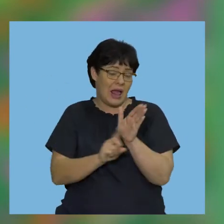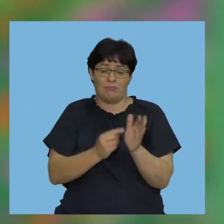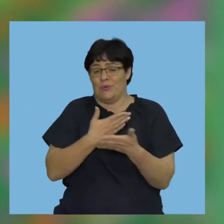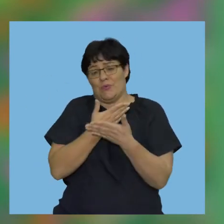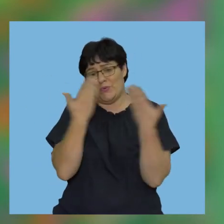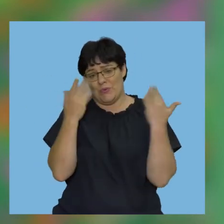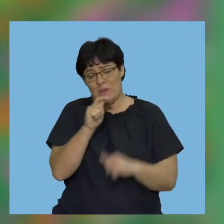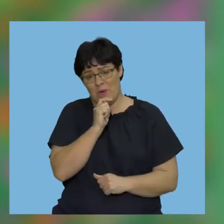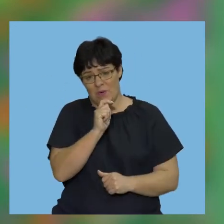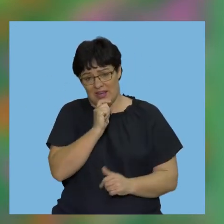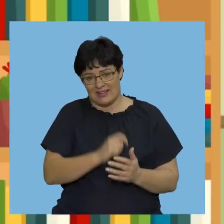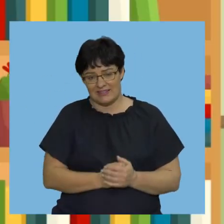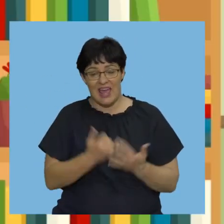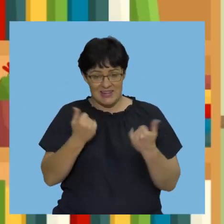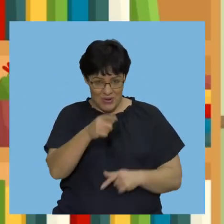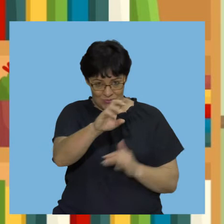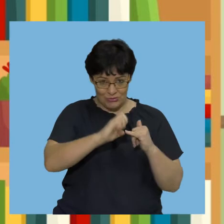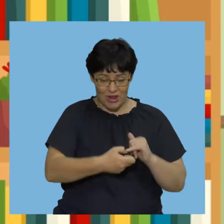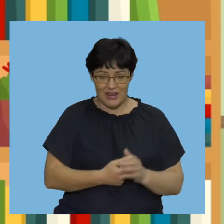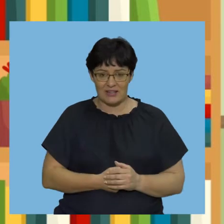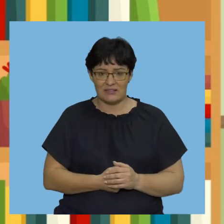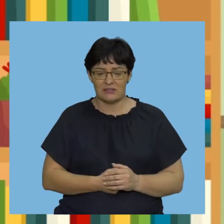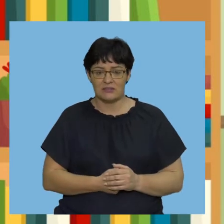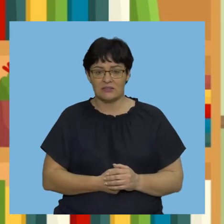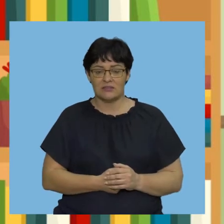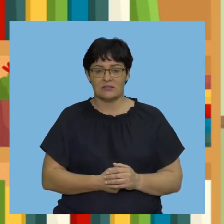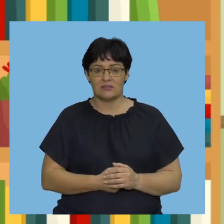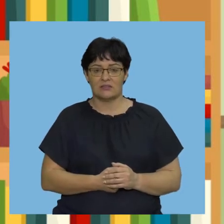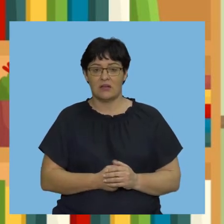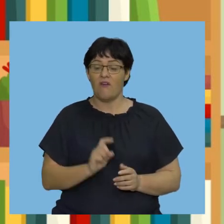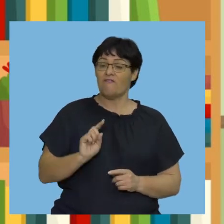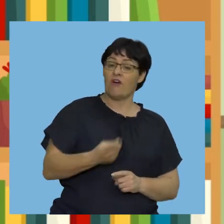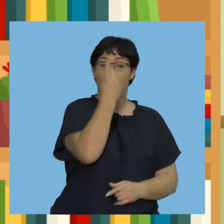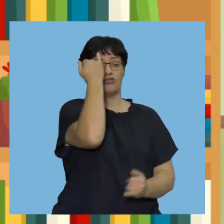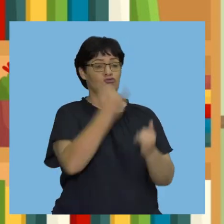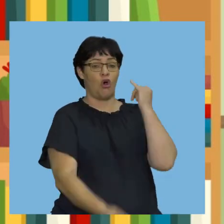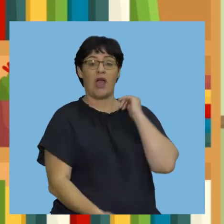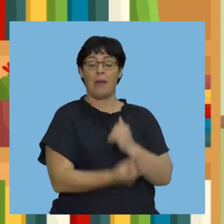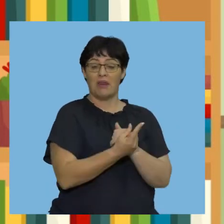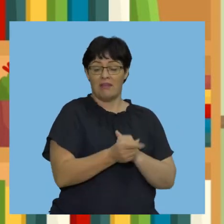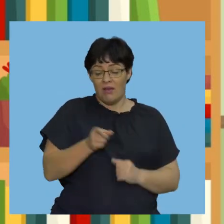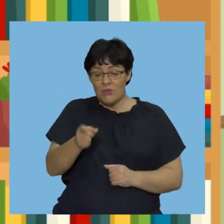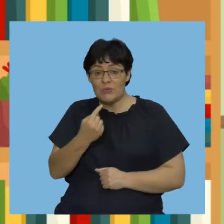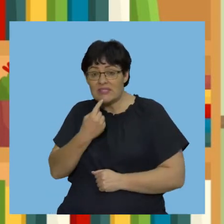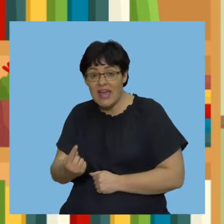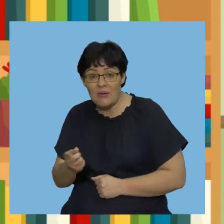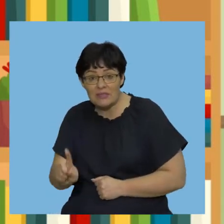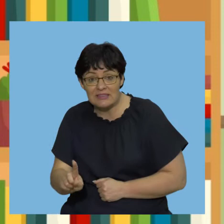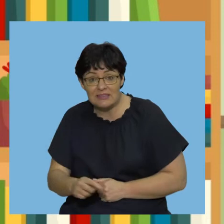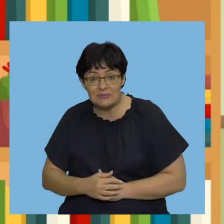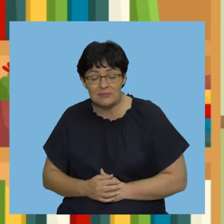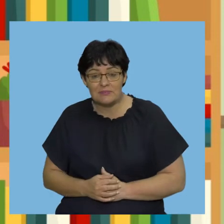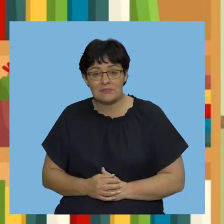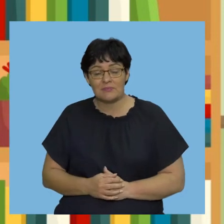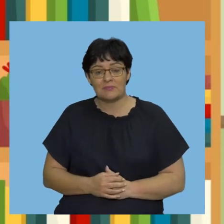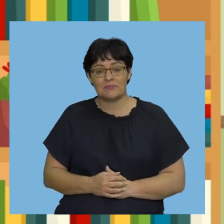morning. Now you try. What was the first thing that went wrong? You say, Nomsa didn't hear